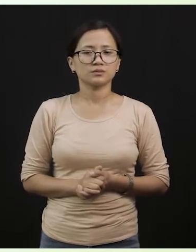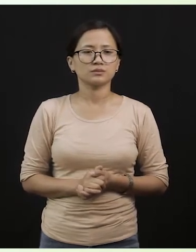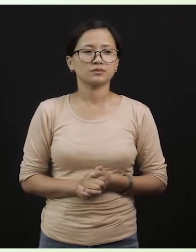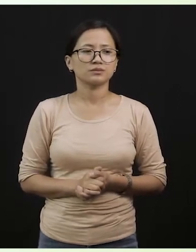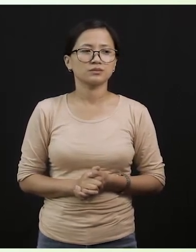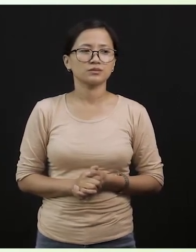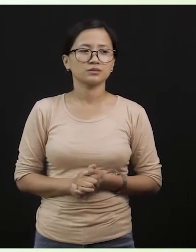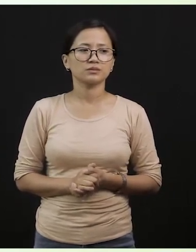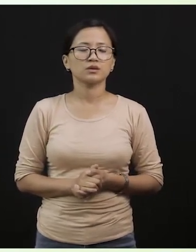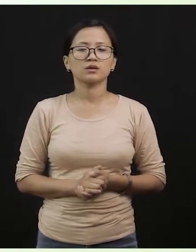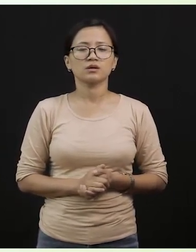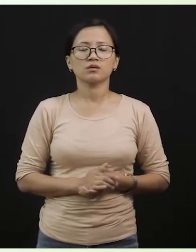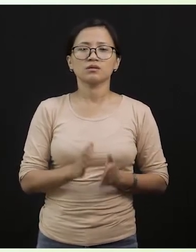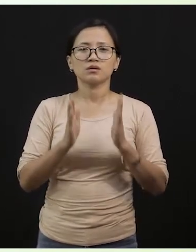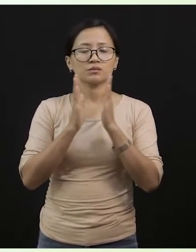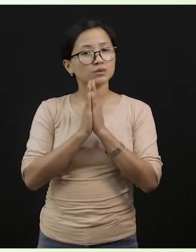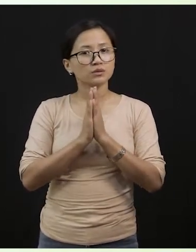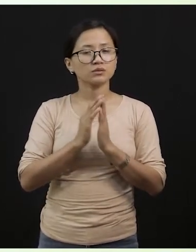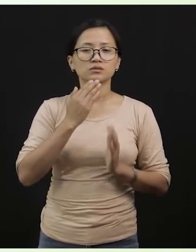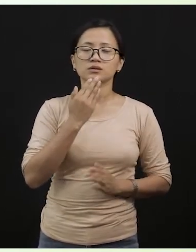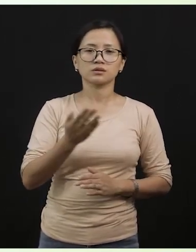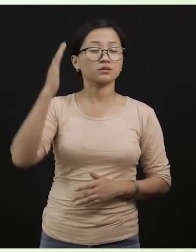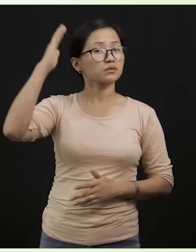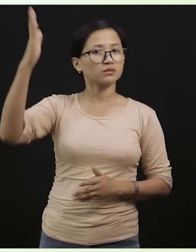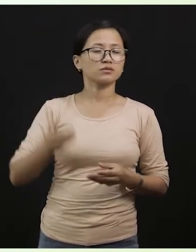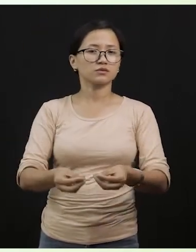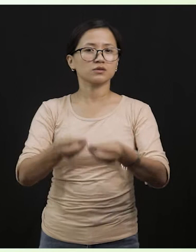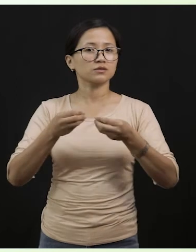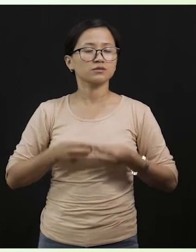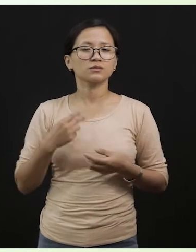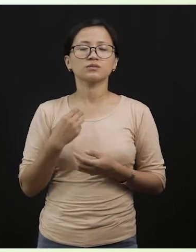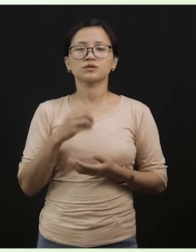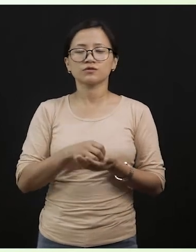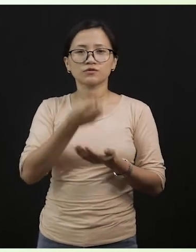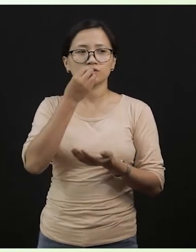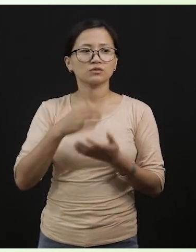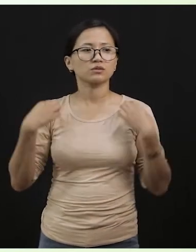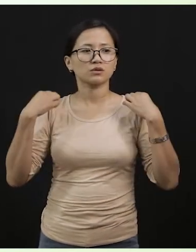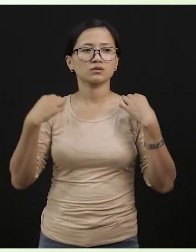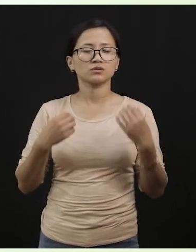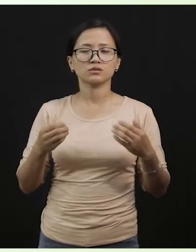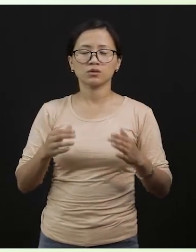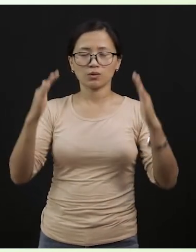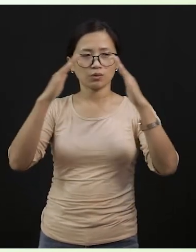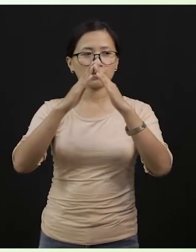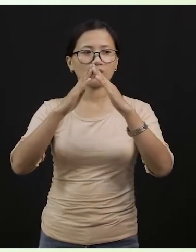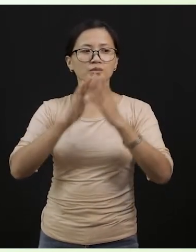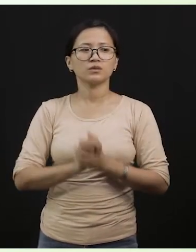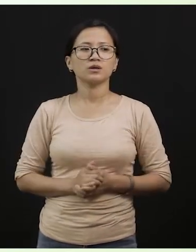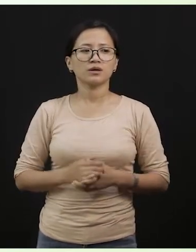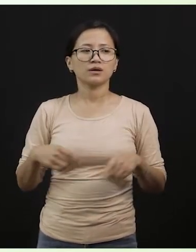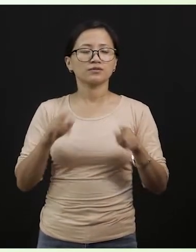And I pray to thank God for giving me food, clothes, home, and friends who love